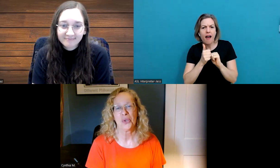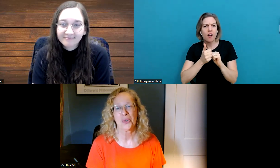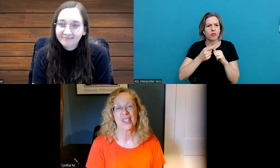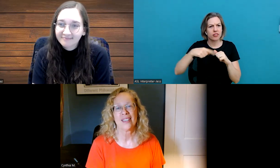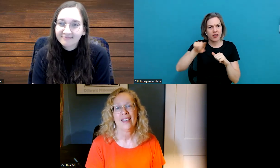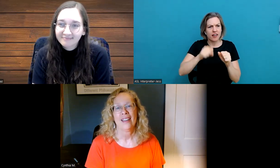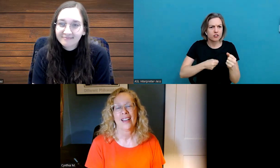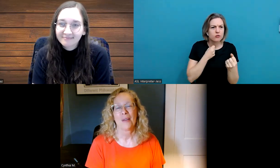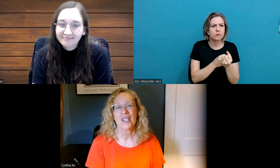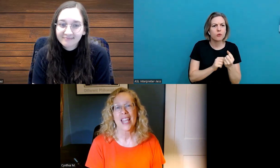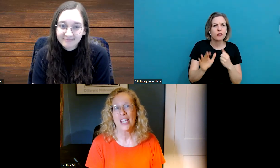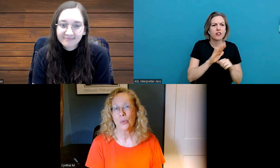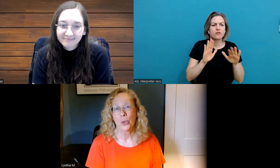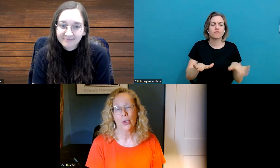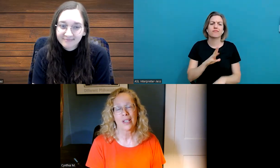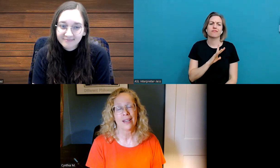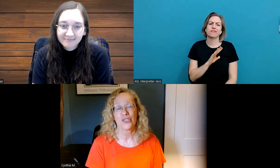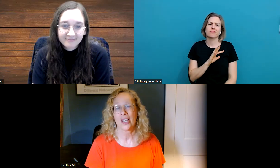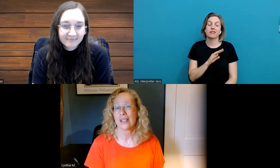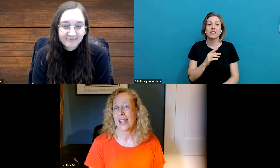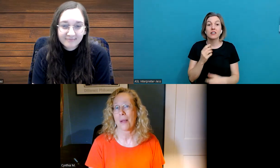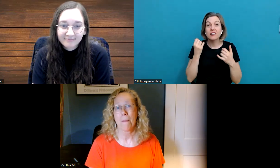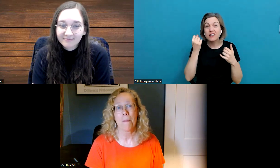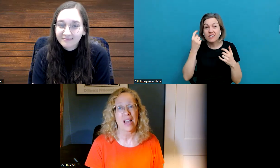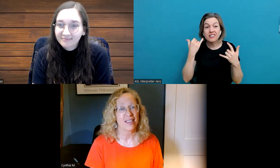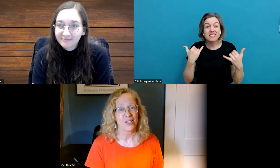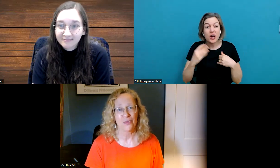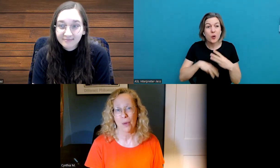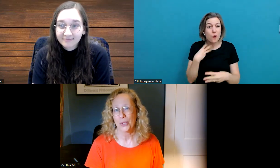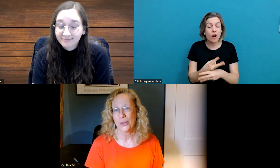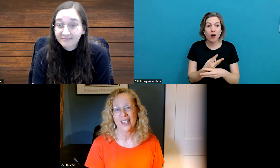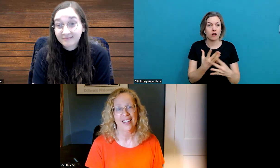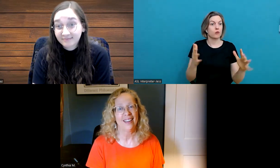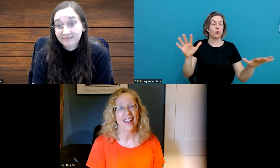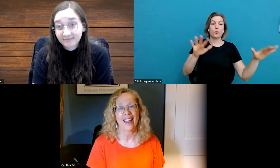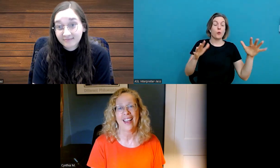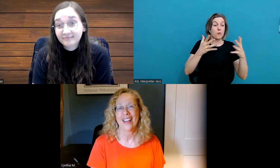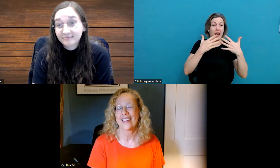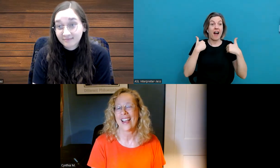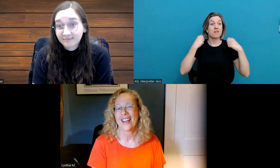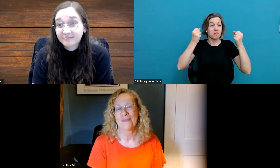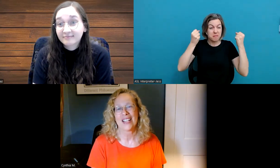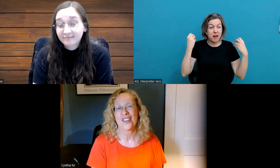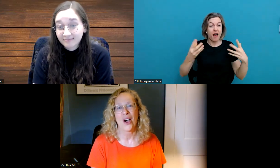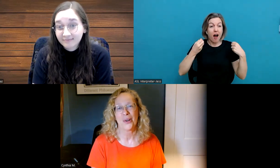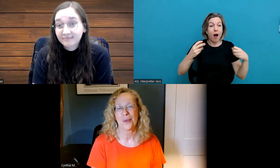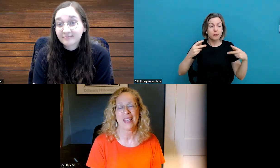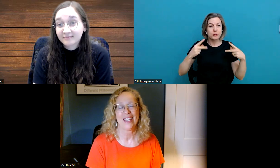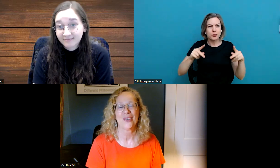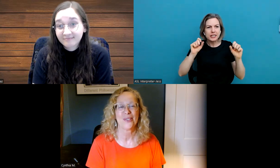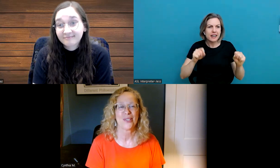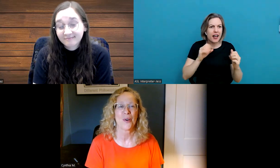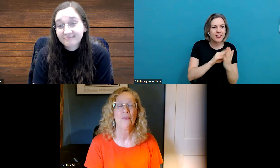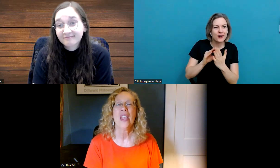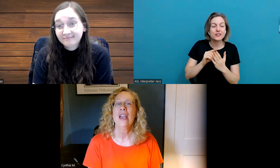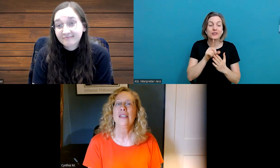their children. Today's world is just an abundance of opportunity, and it's an honor to be